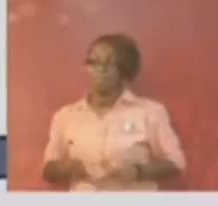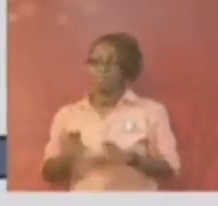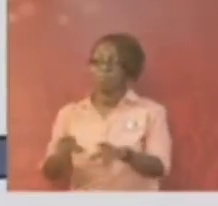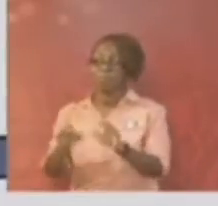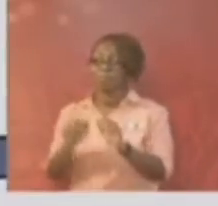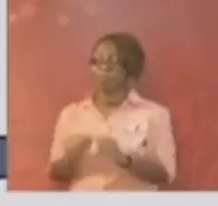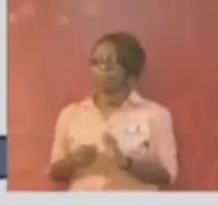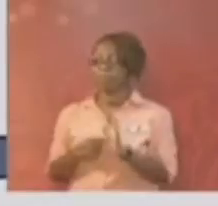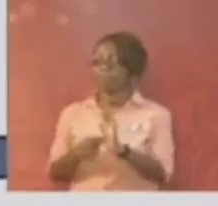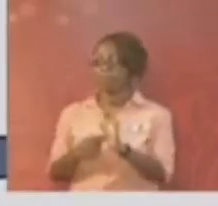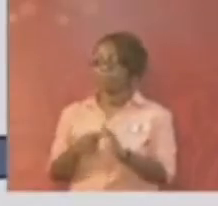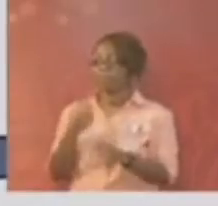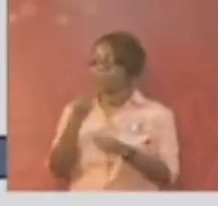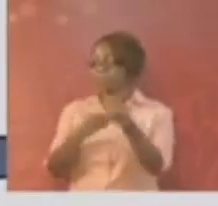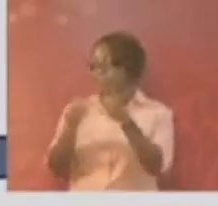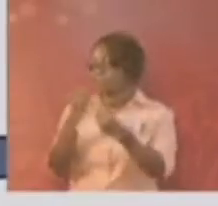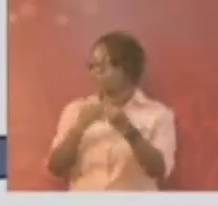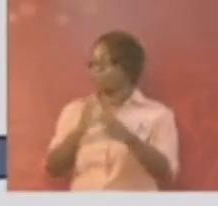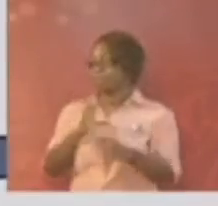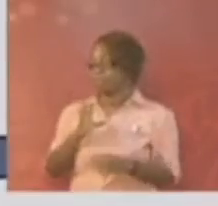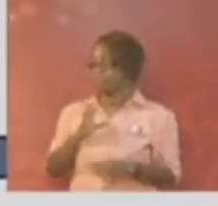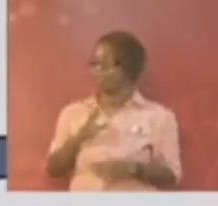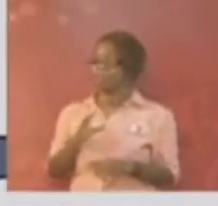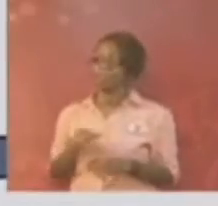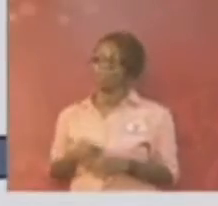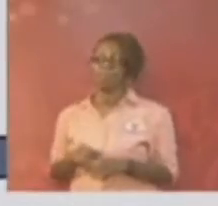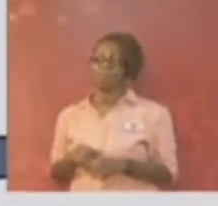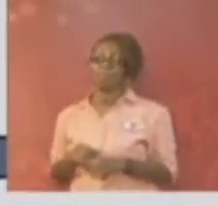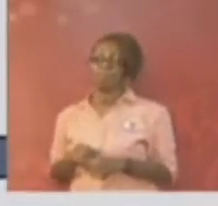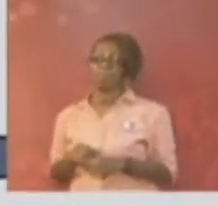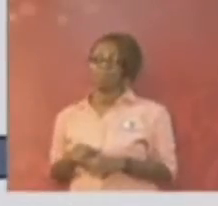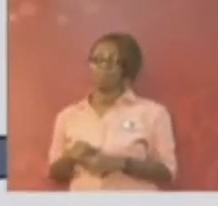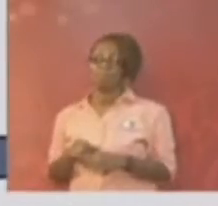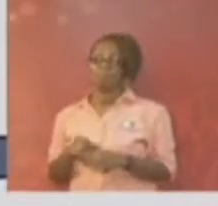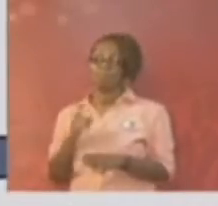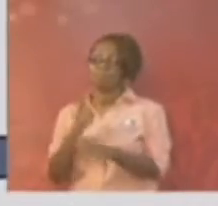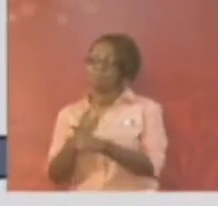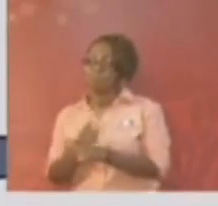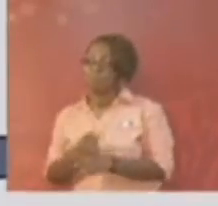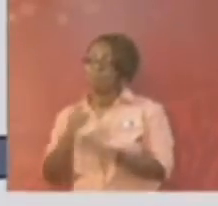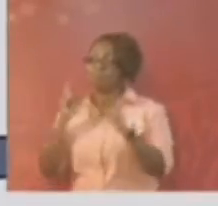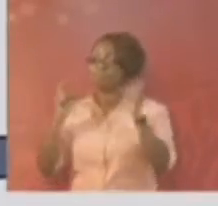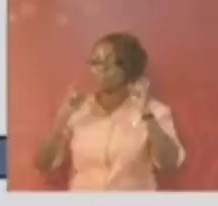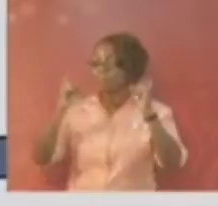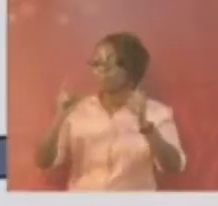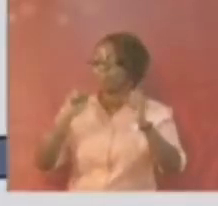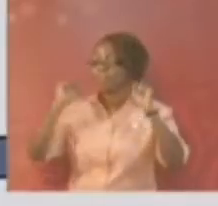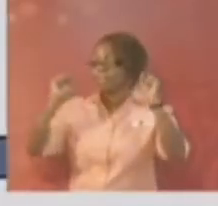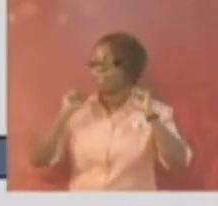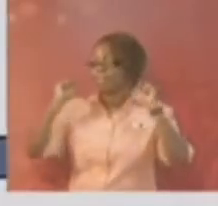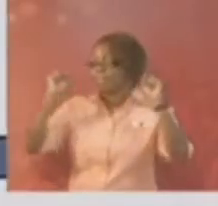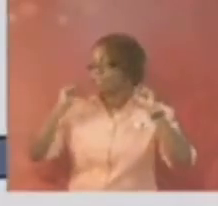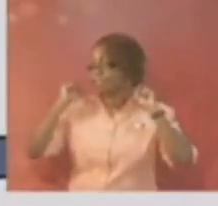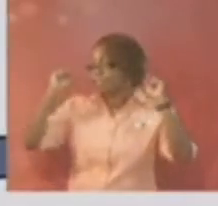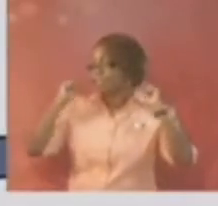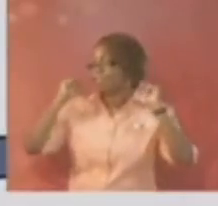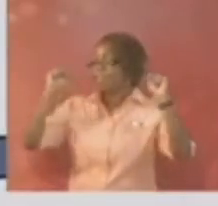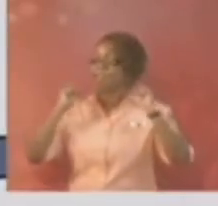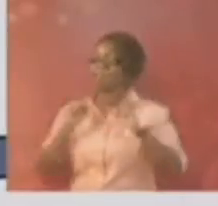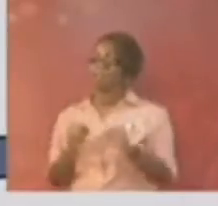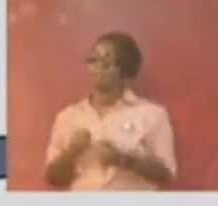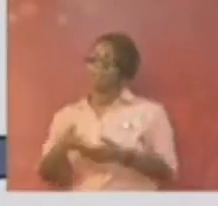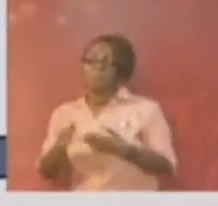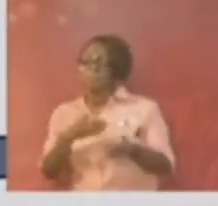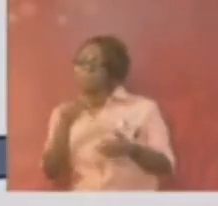healthy and consistent diet, getting regular exercise, even if it is at home, and engaging